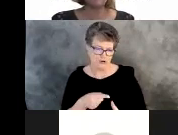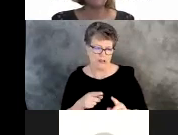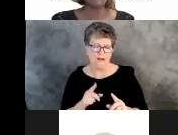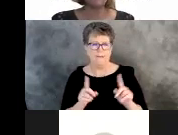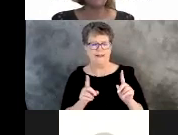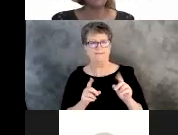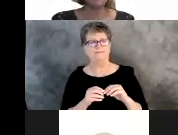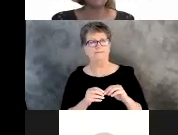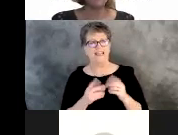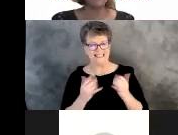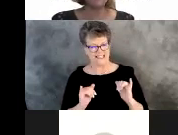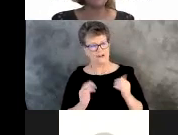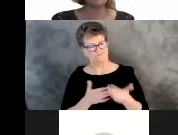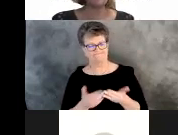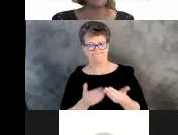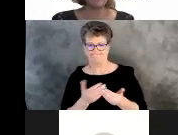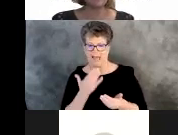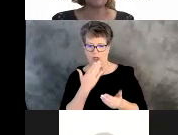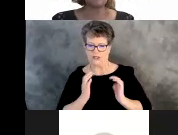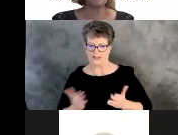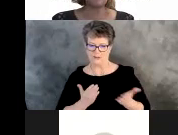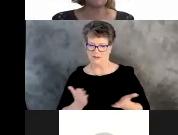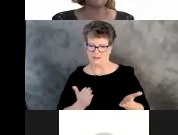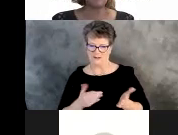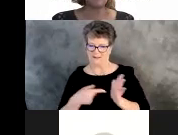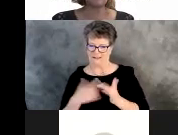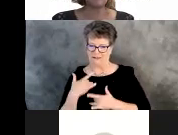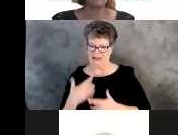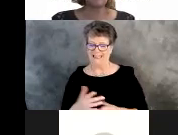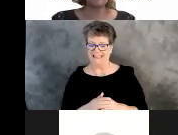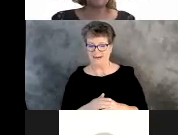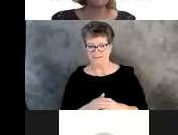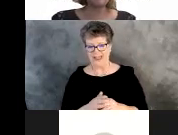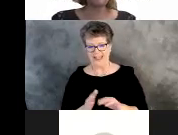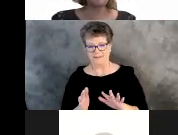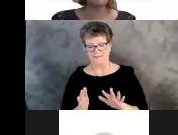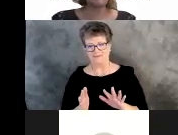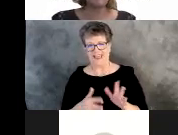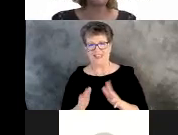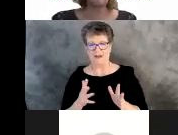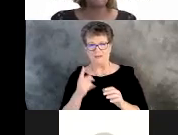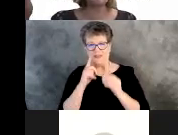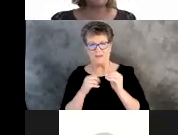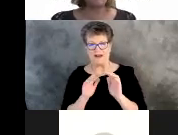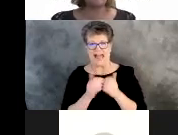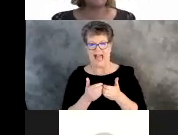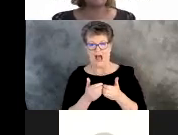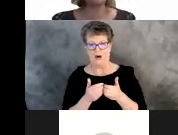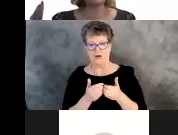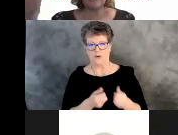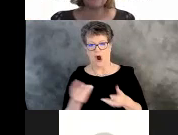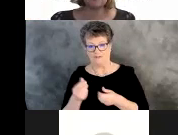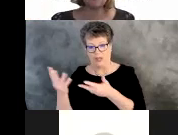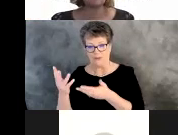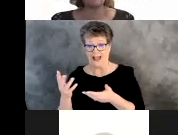still nonetheless not a good customer service tactic, where they will kind of be thinking about how to offload everyone. So they'll be like,